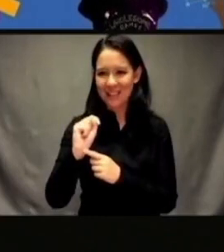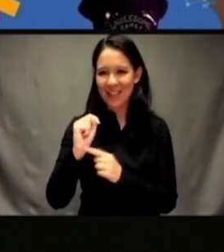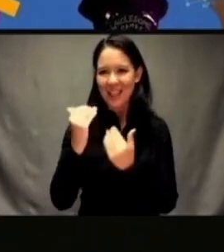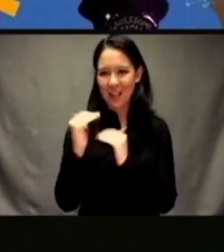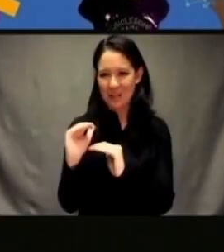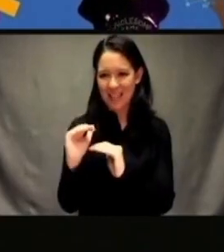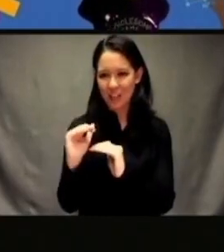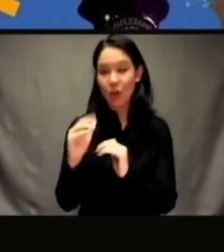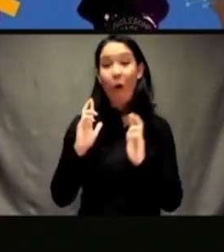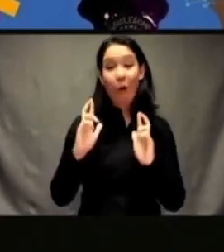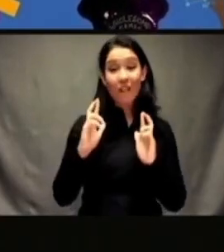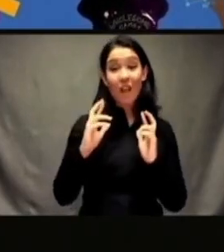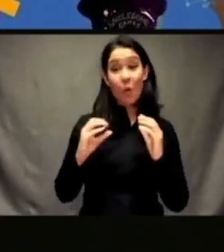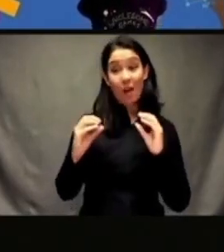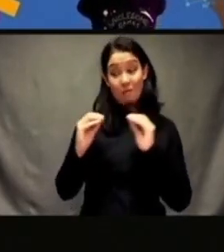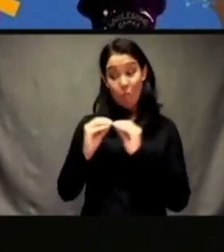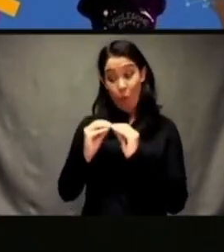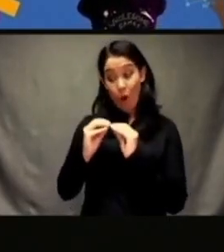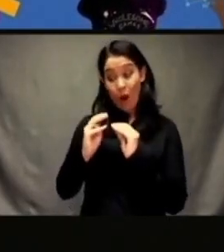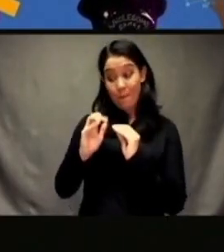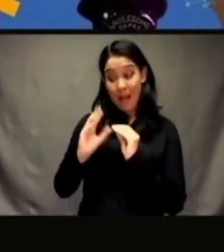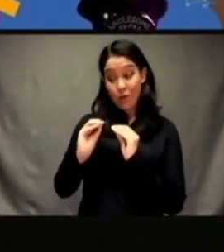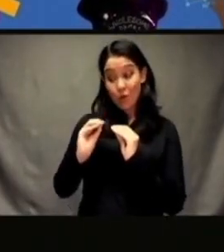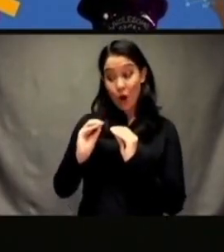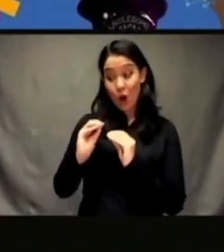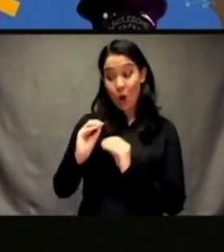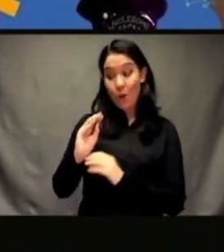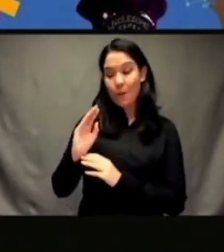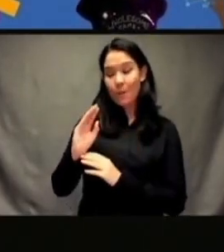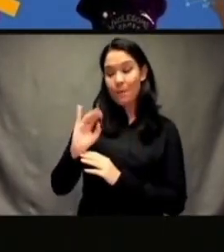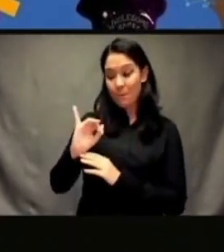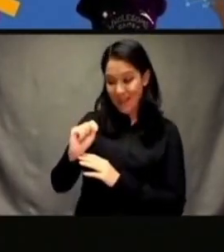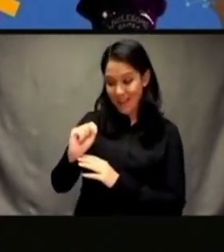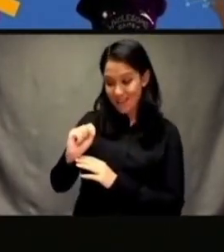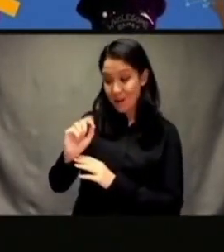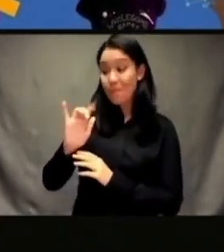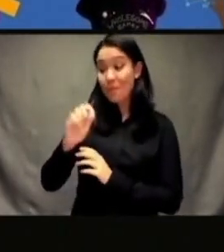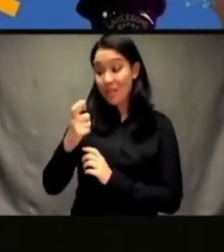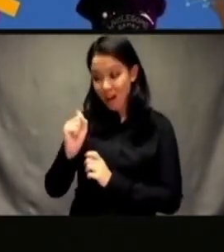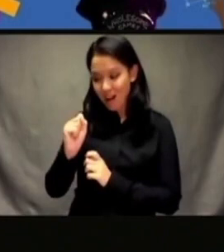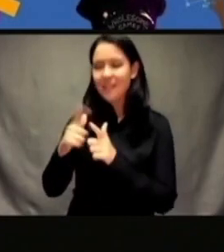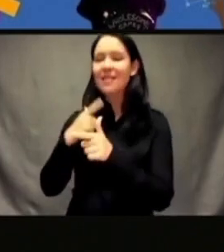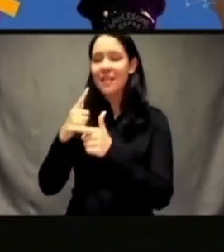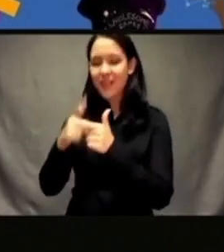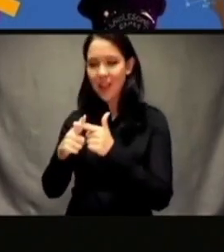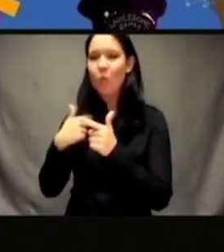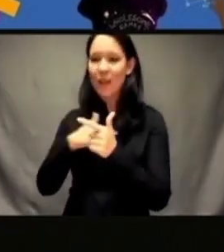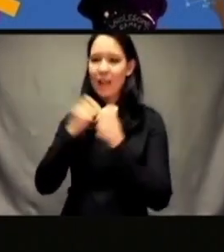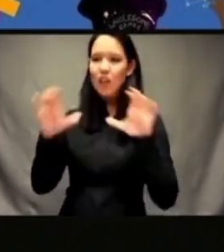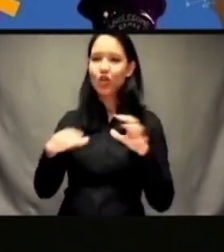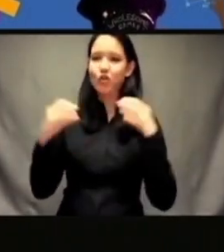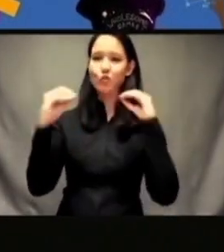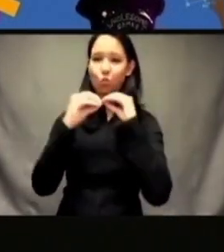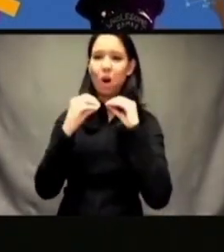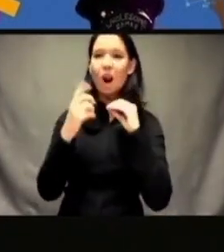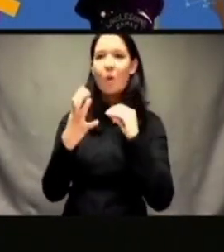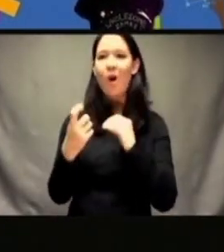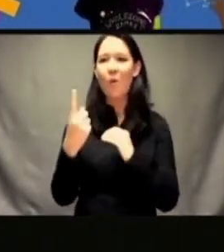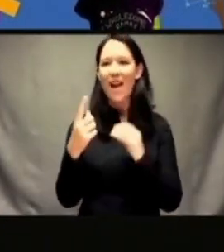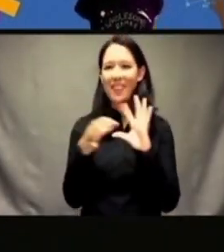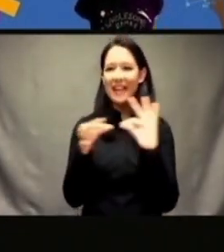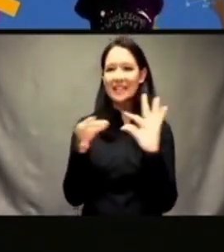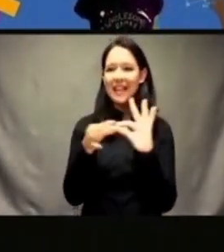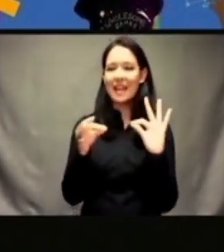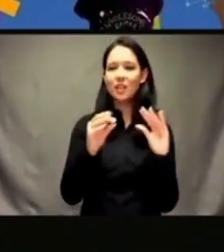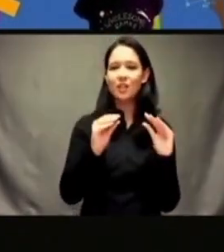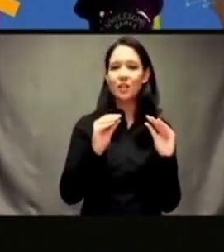have more blocks with microbit in Scratch that we'll be able to do a lot more with it. For example, I would like it one block that would say